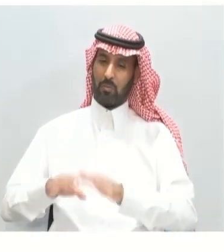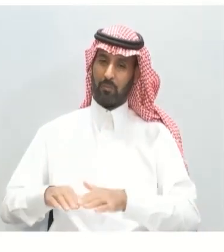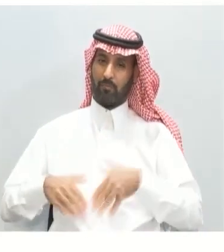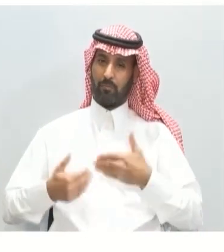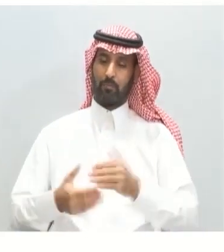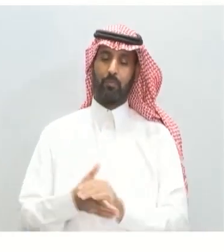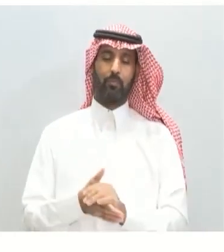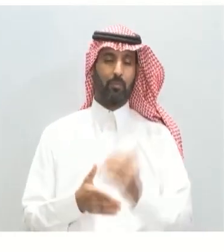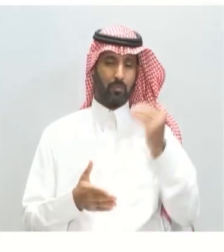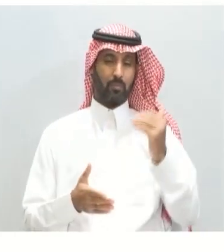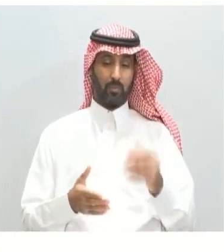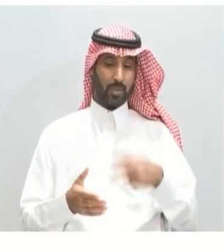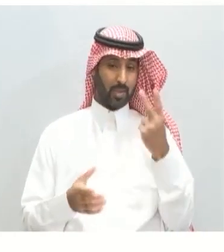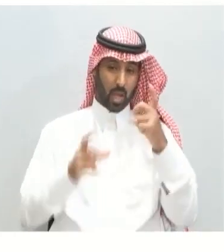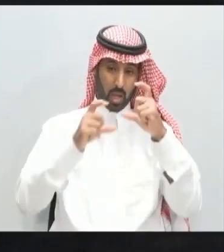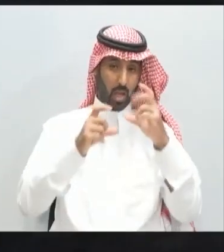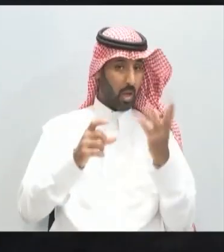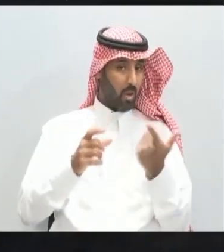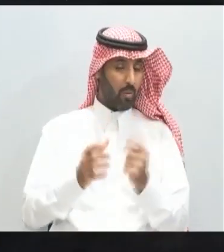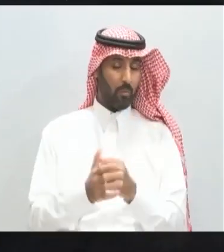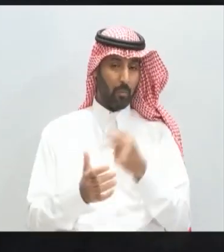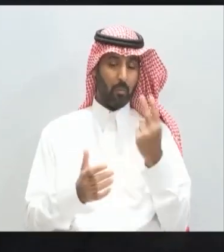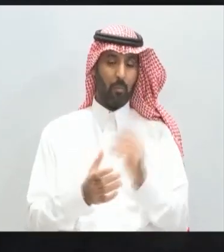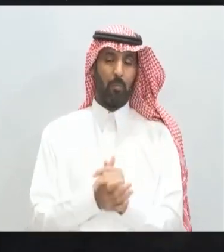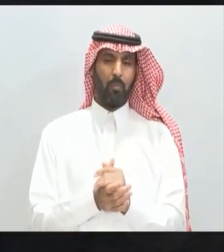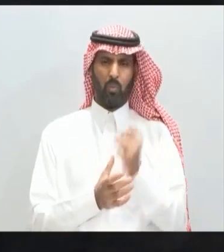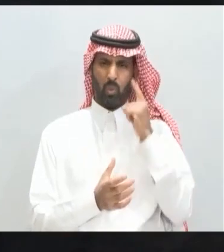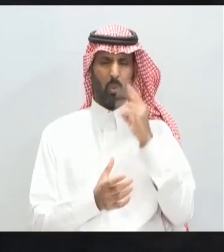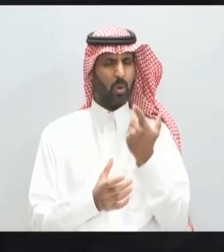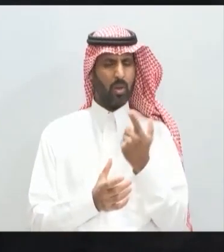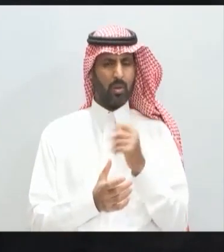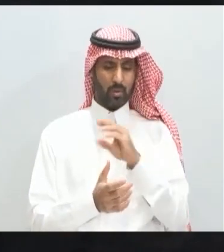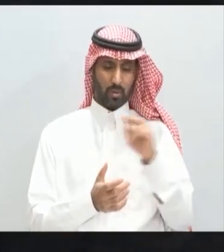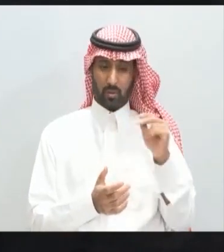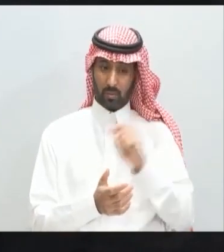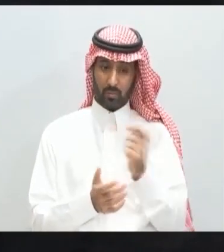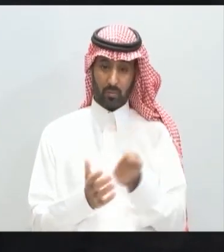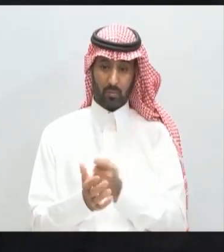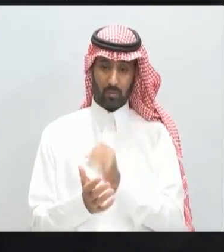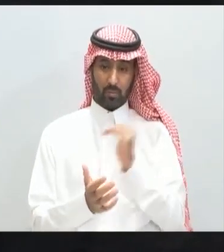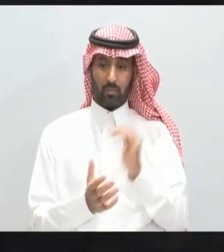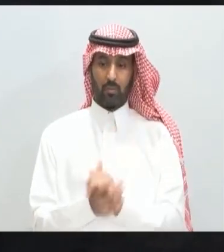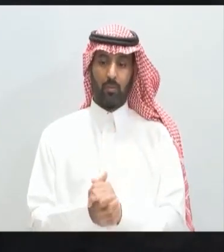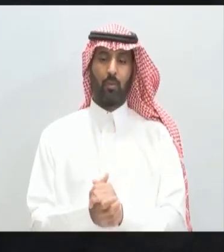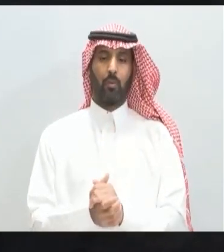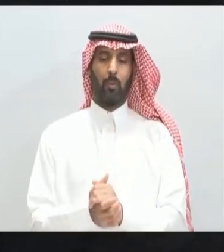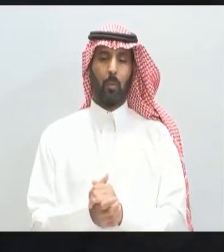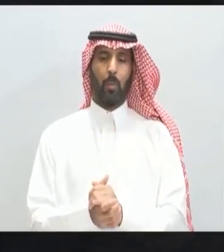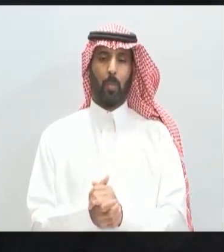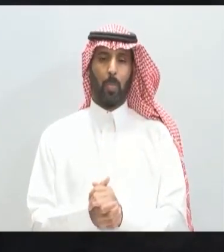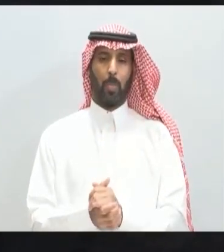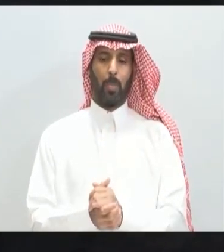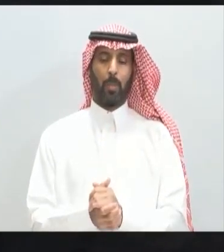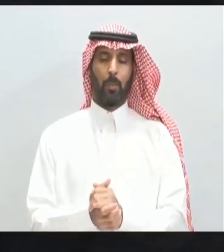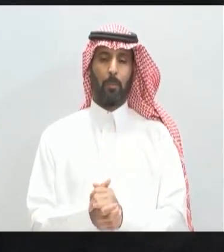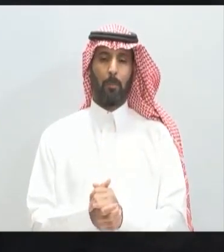second picture, the picture number two, try to come up just like this one with two sentences.